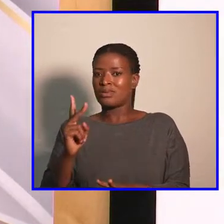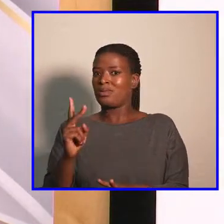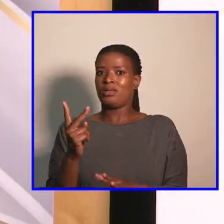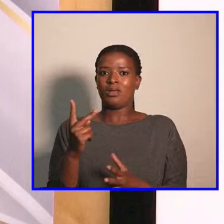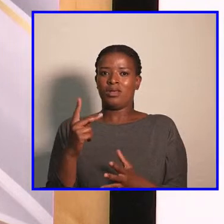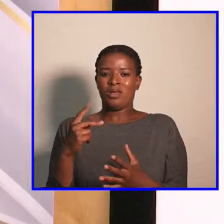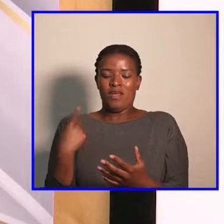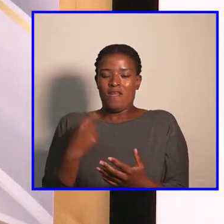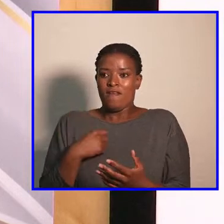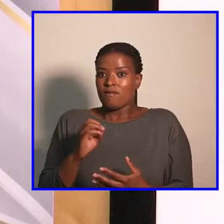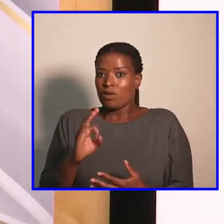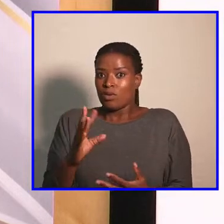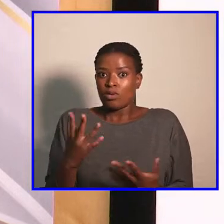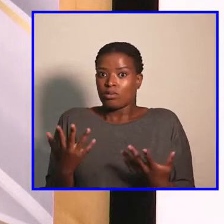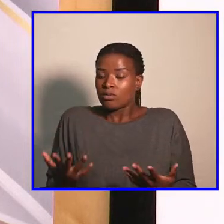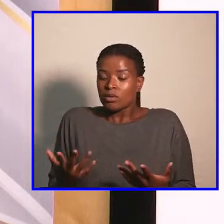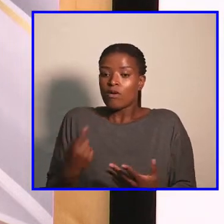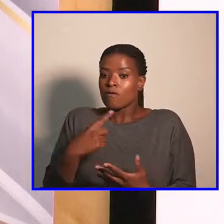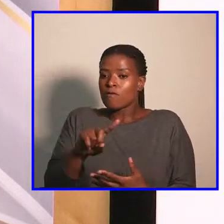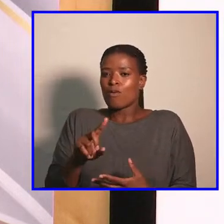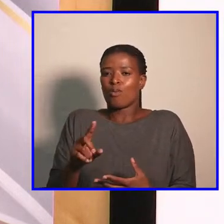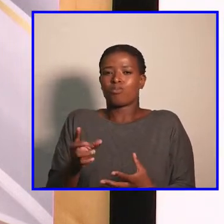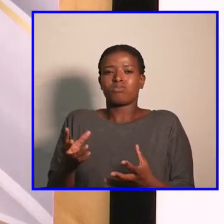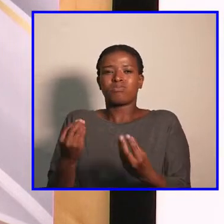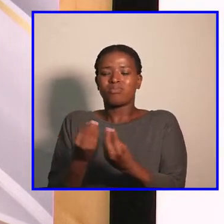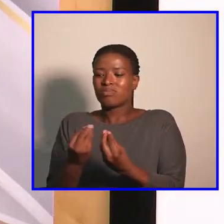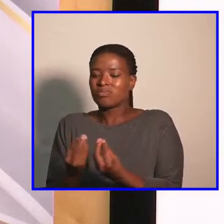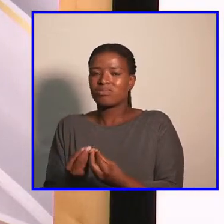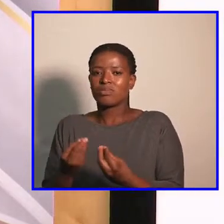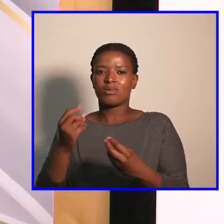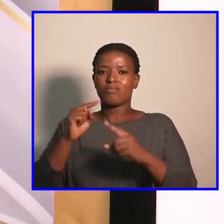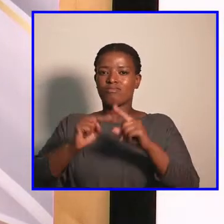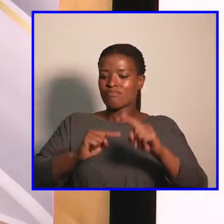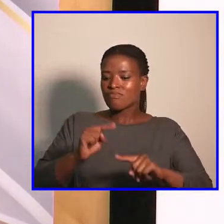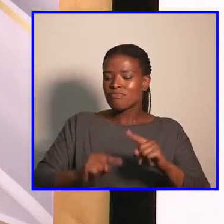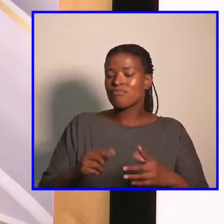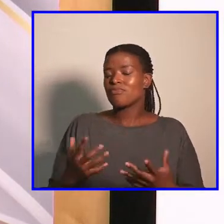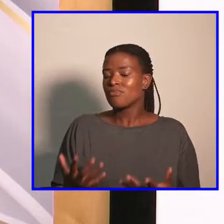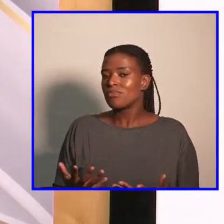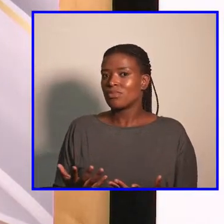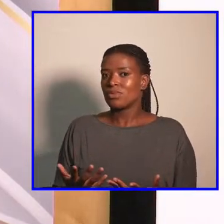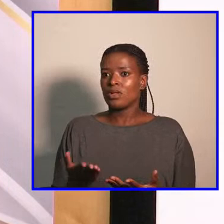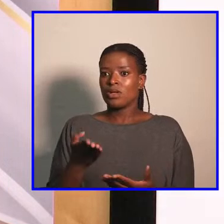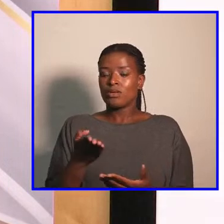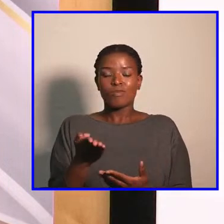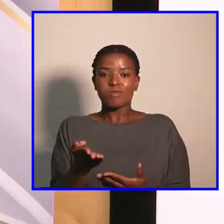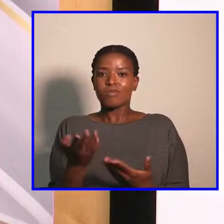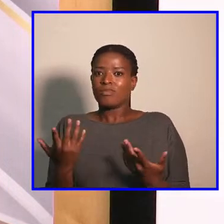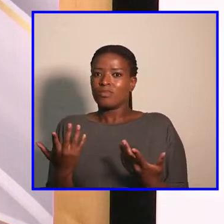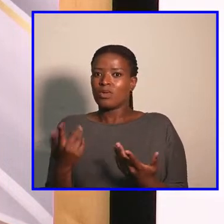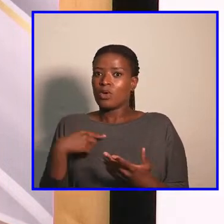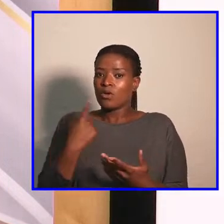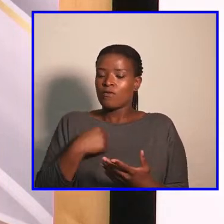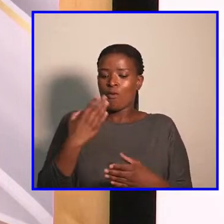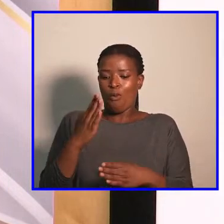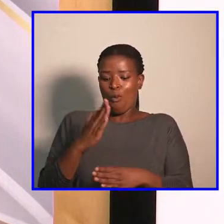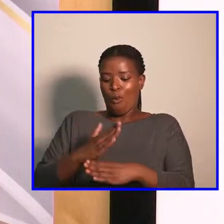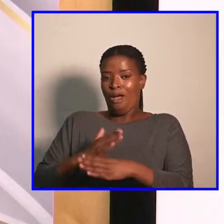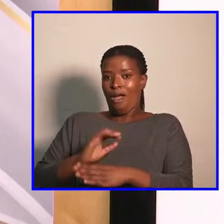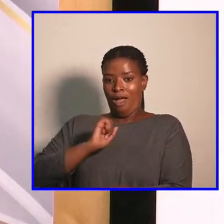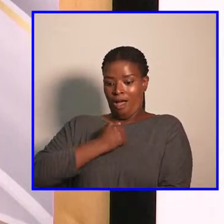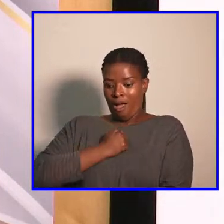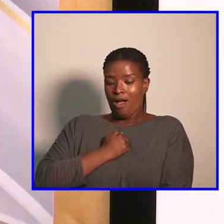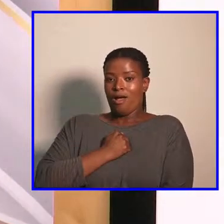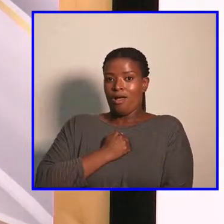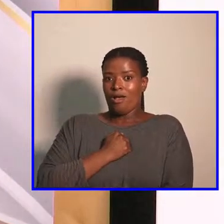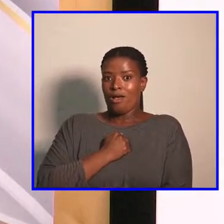were it not for the resources that is yielded by the work of